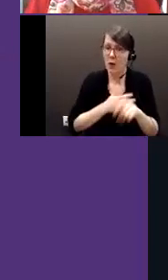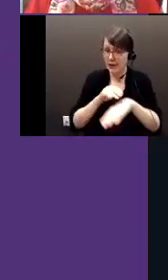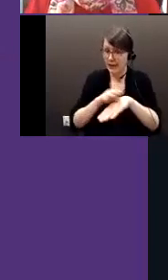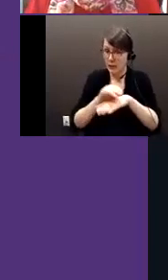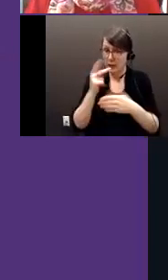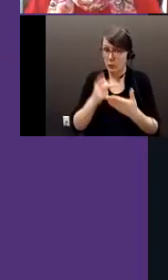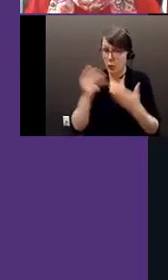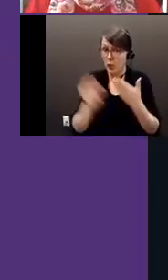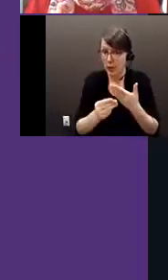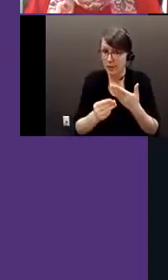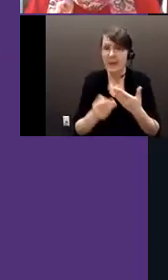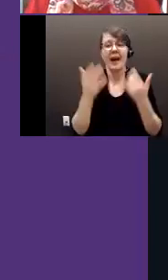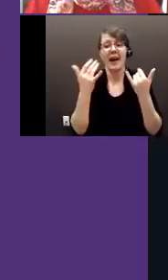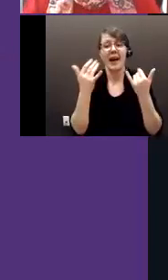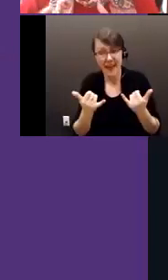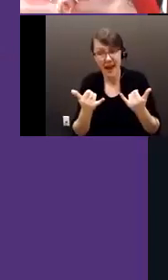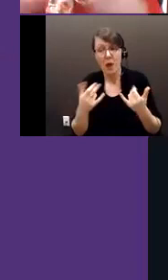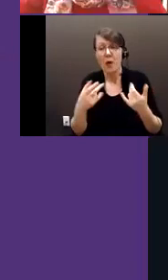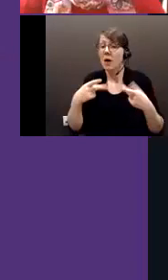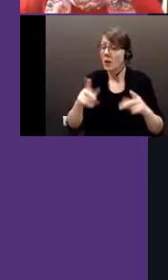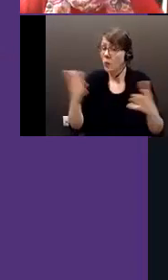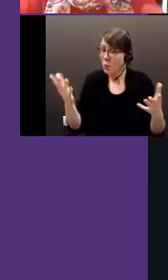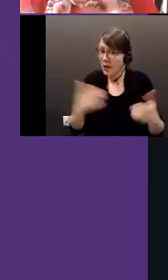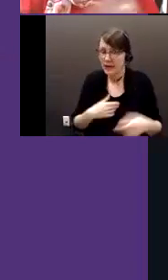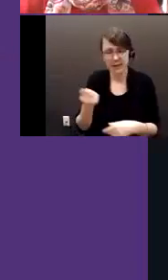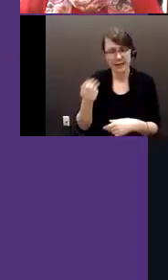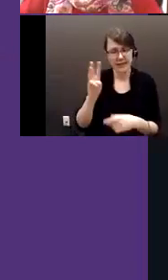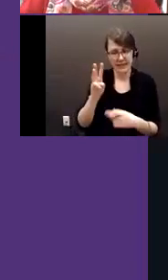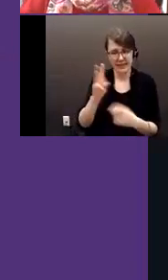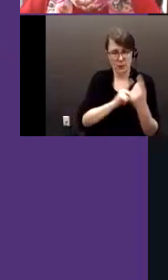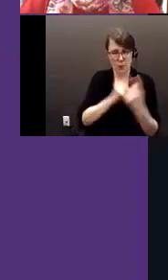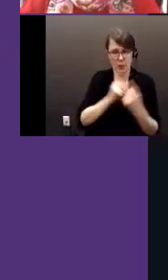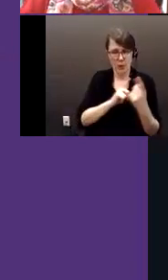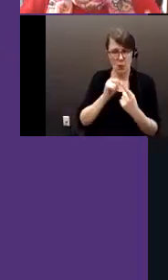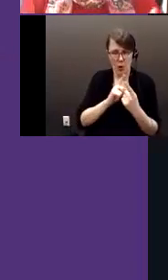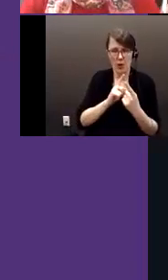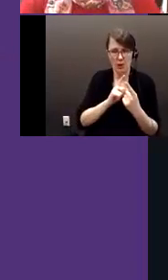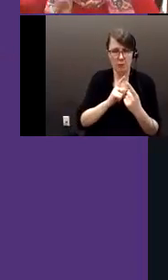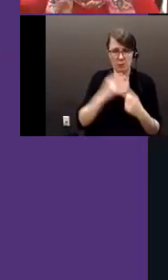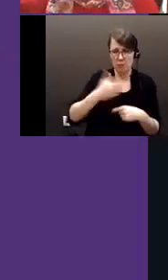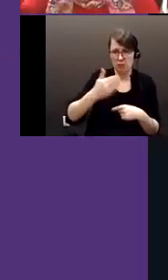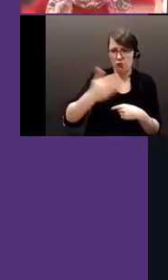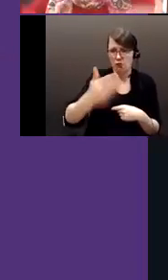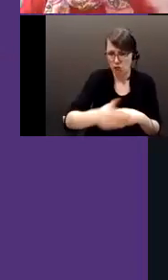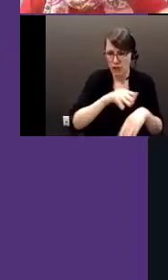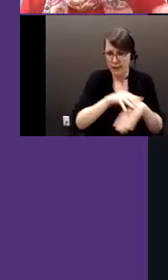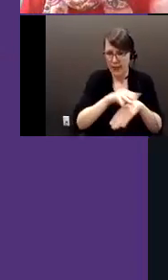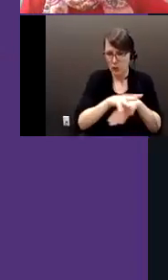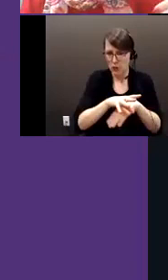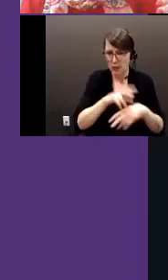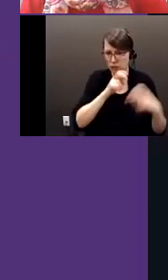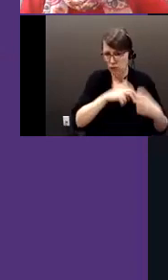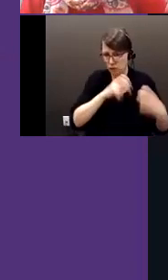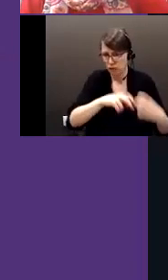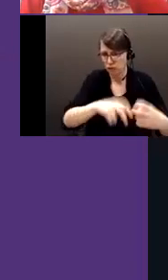16 individual sessions. And that can be spread out over a longer period of time. It doesn't necessarily have to mean that we